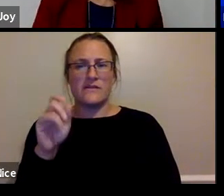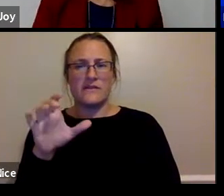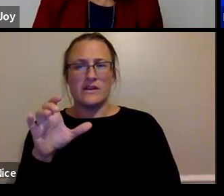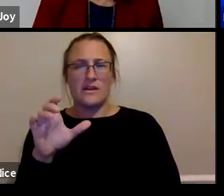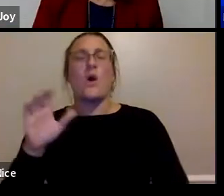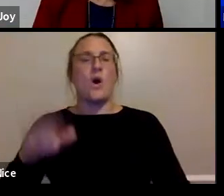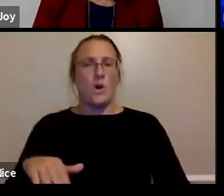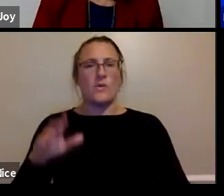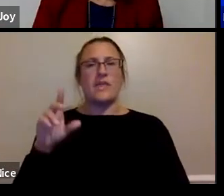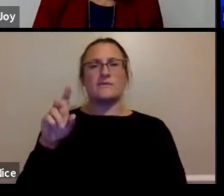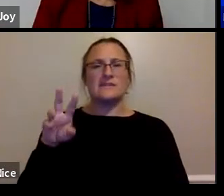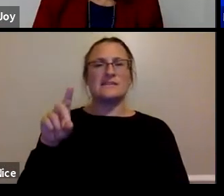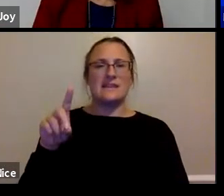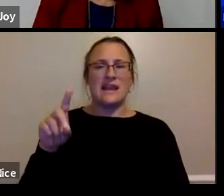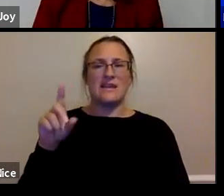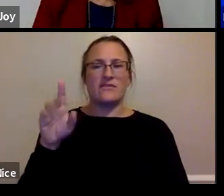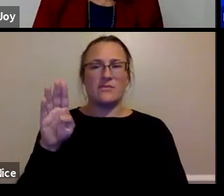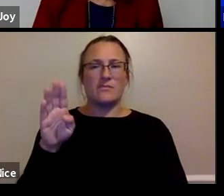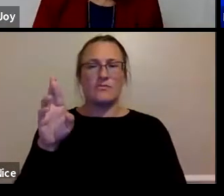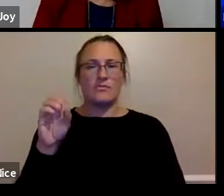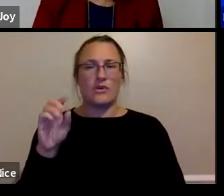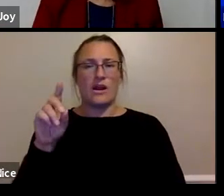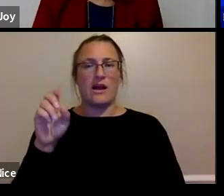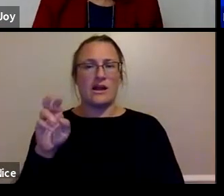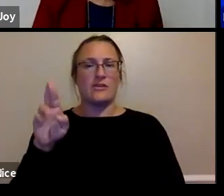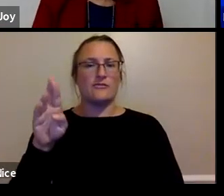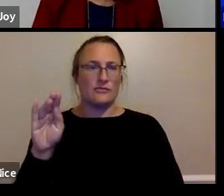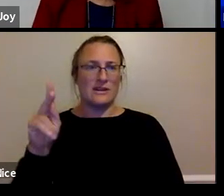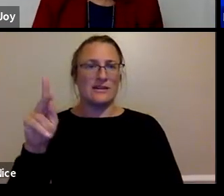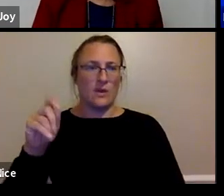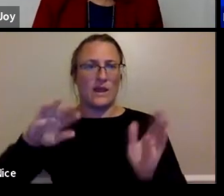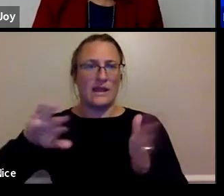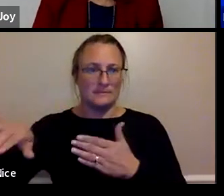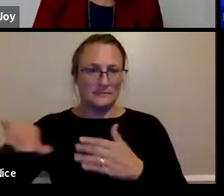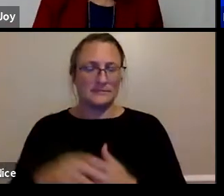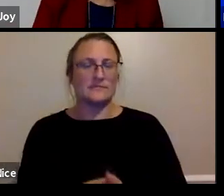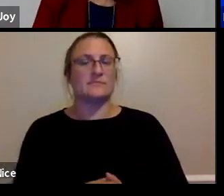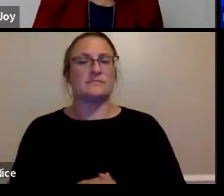was Dave Broderick. Oh, okay. So that takes care of him.